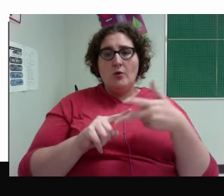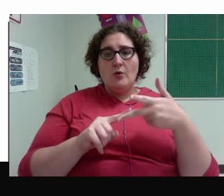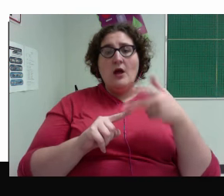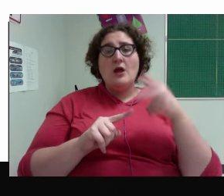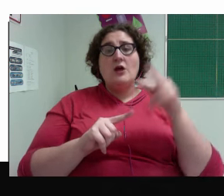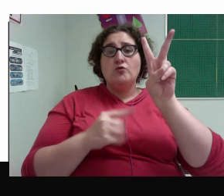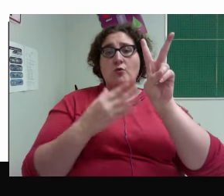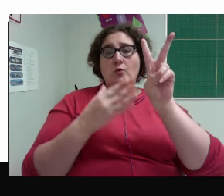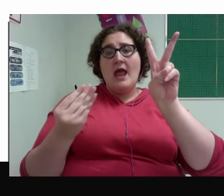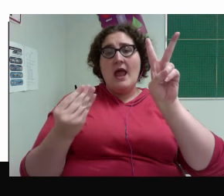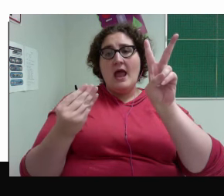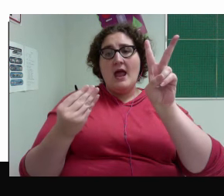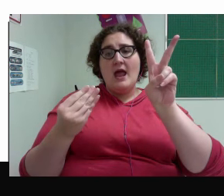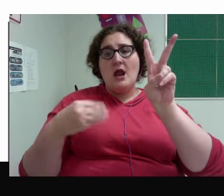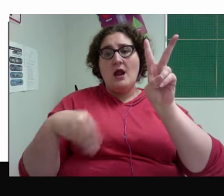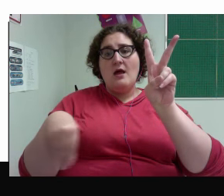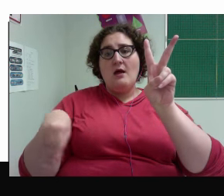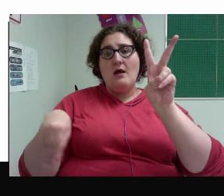Angle 2